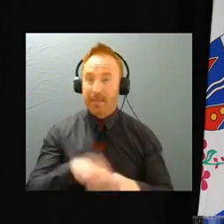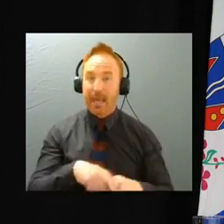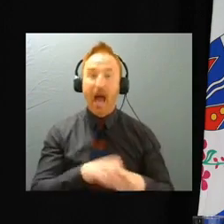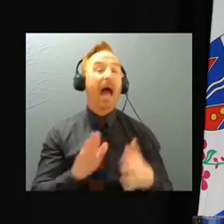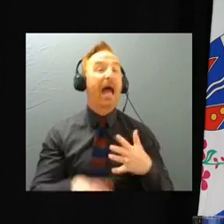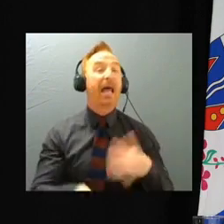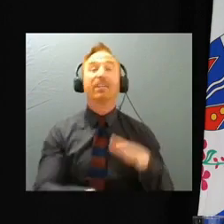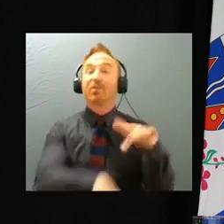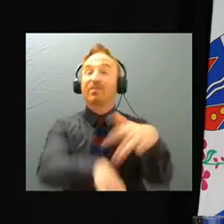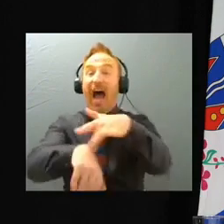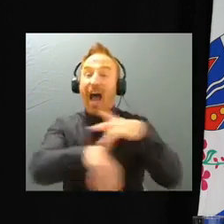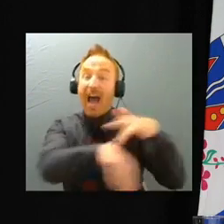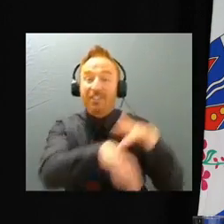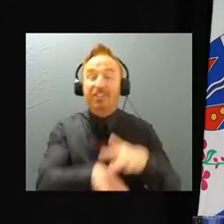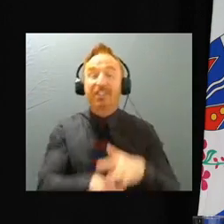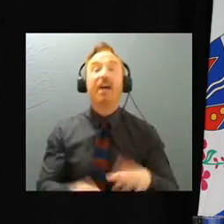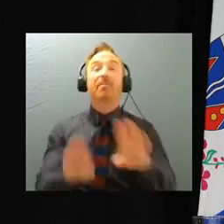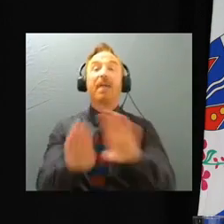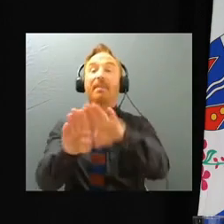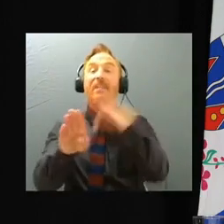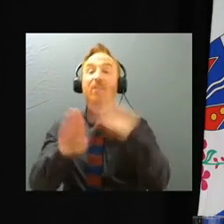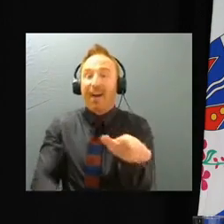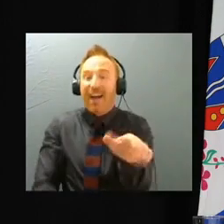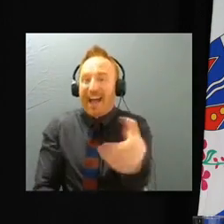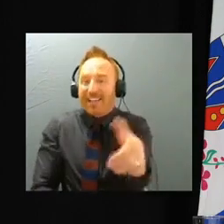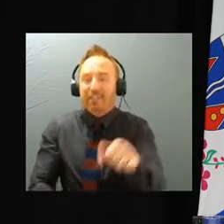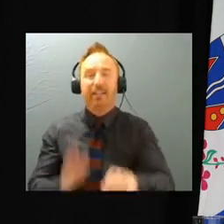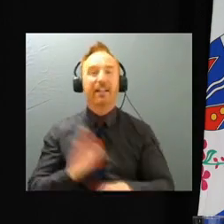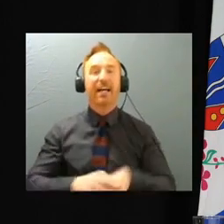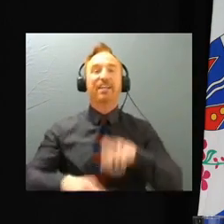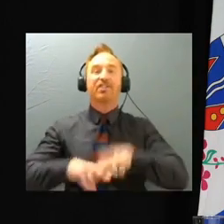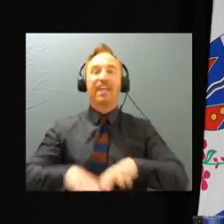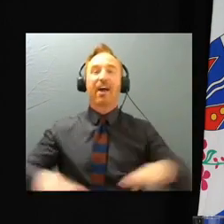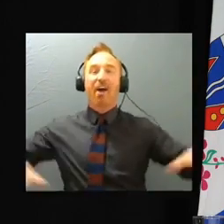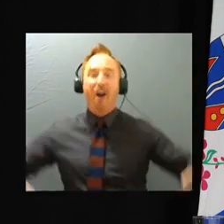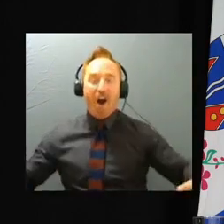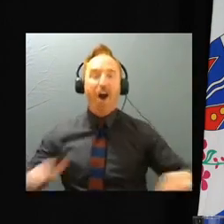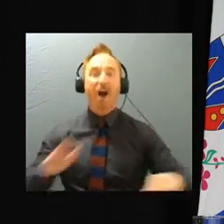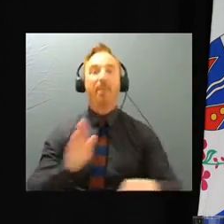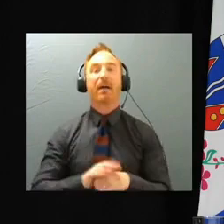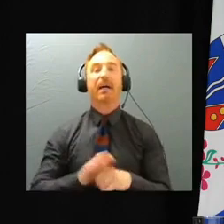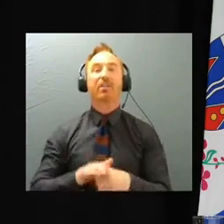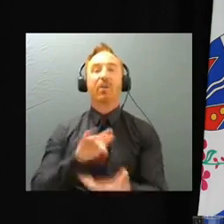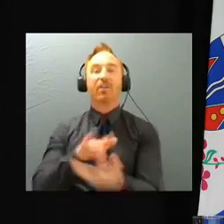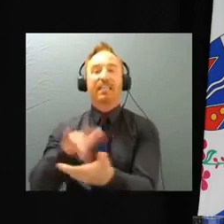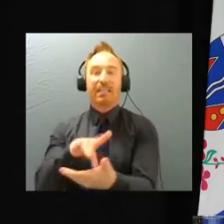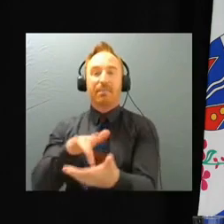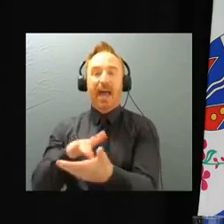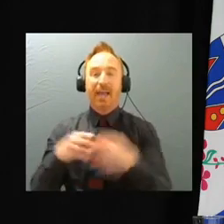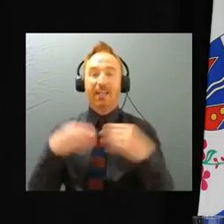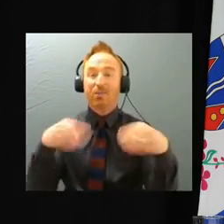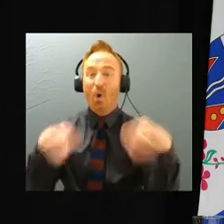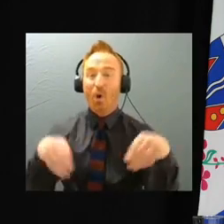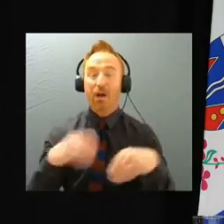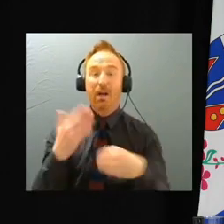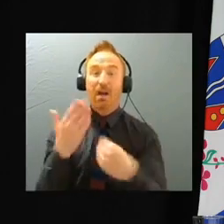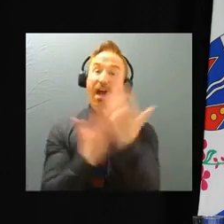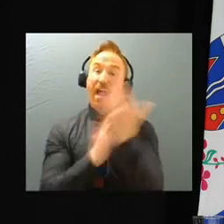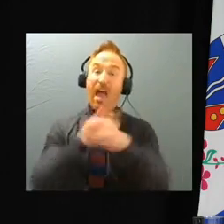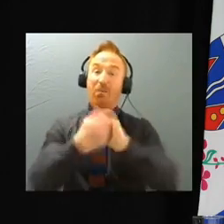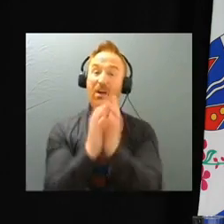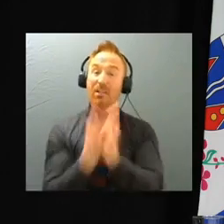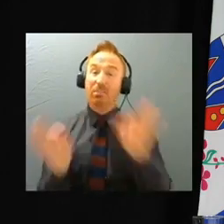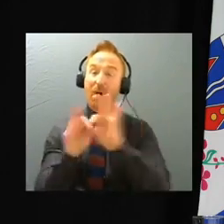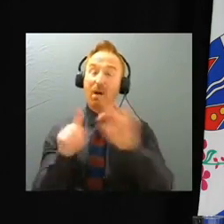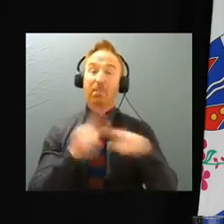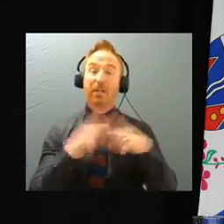door handle, the arm of a chair, the keypad at the store. Hand washing is vitally important, as is maintaining physical